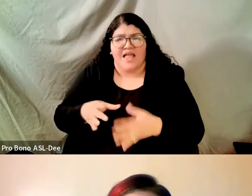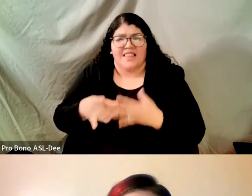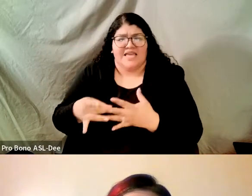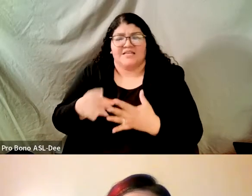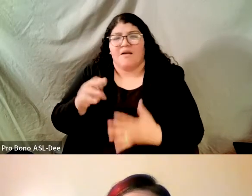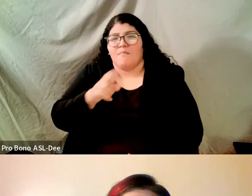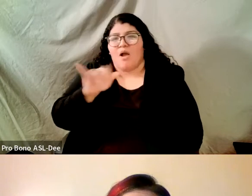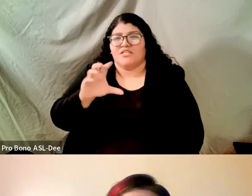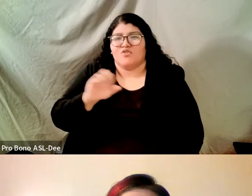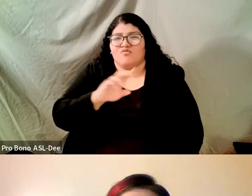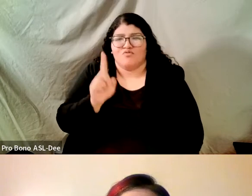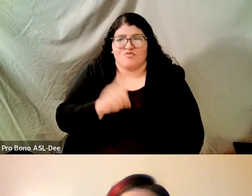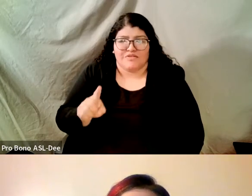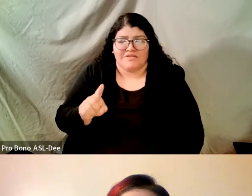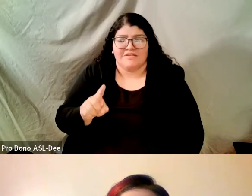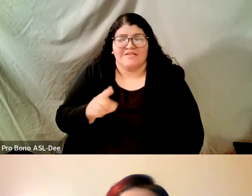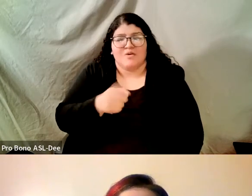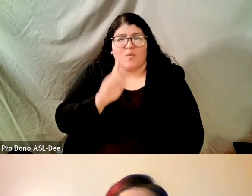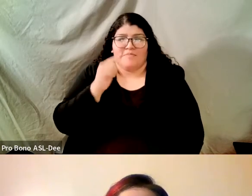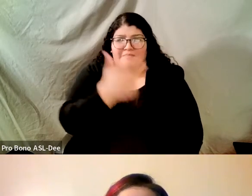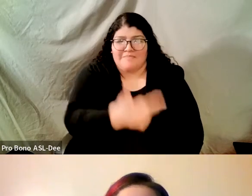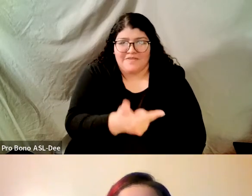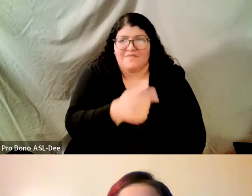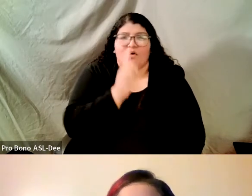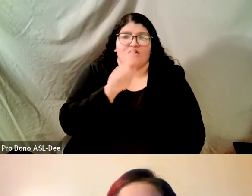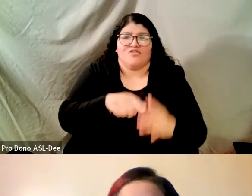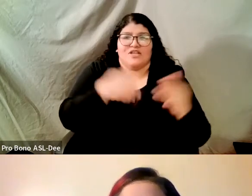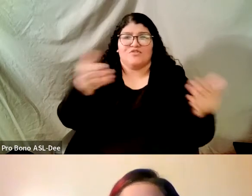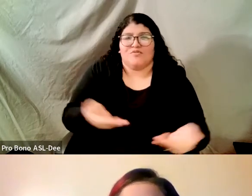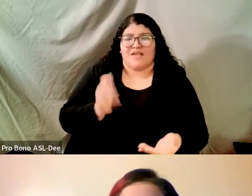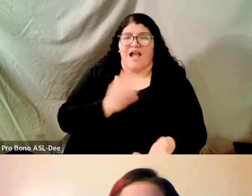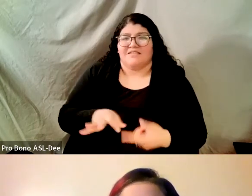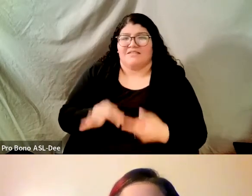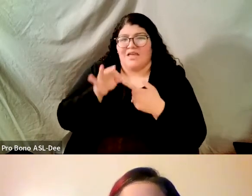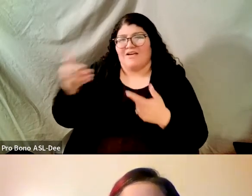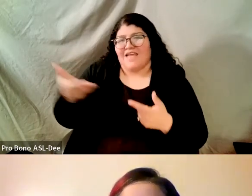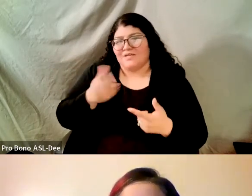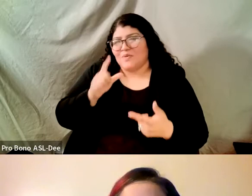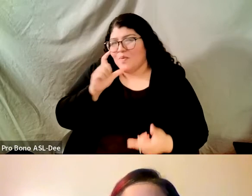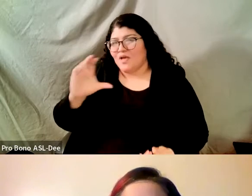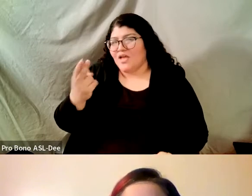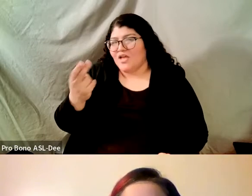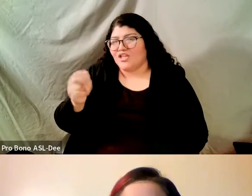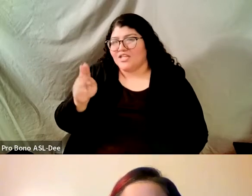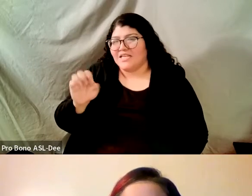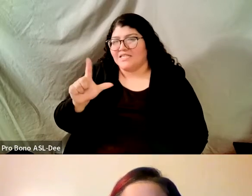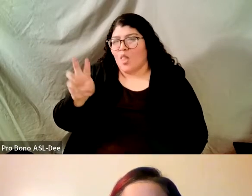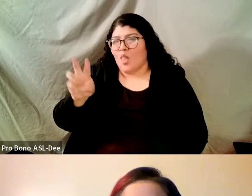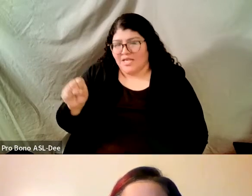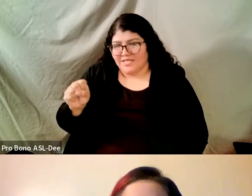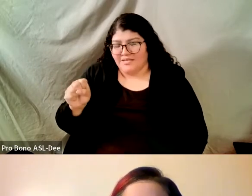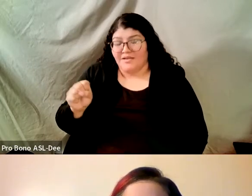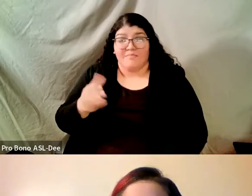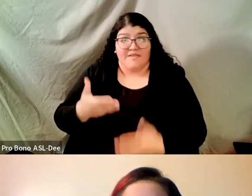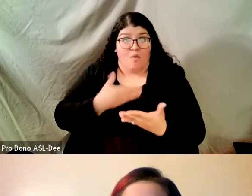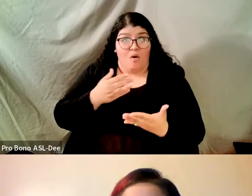in just a minute and turn it over to her for her to introduce you to our special guest, Chenese Lewis. But before we do that, just a couple